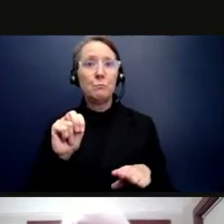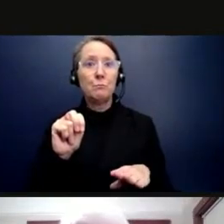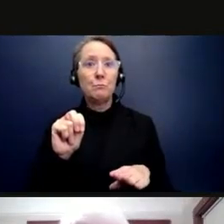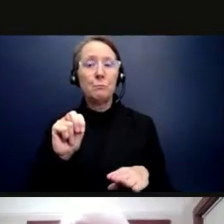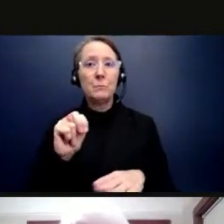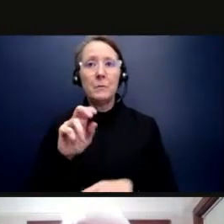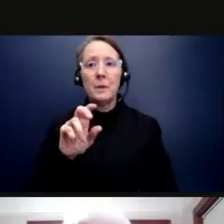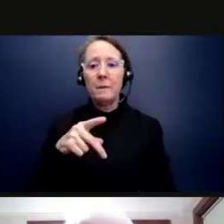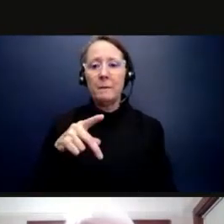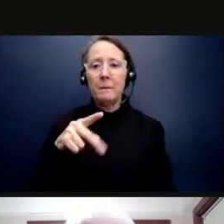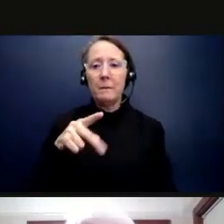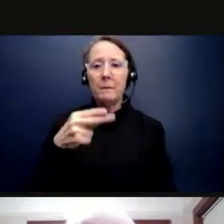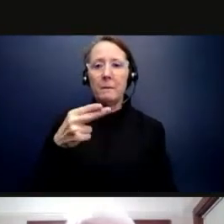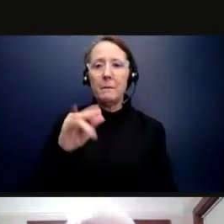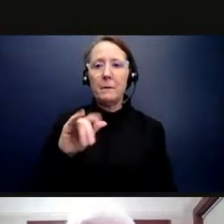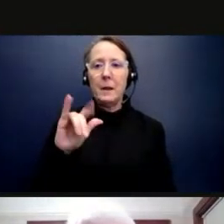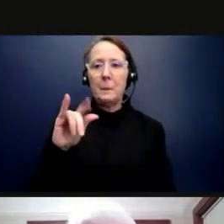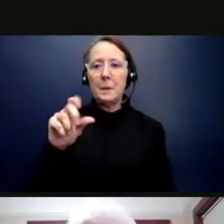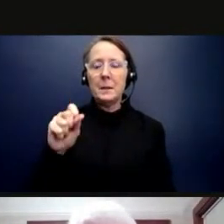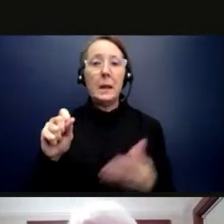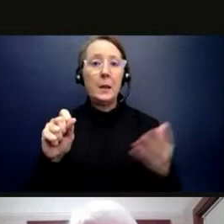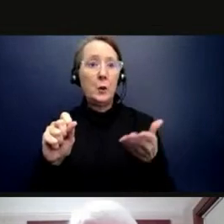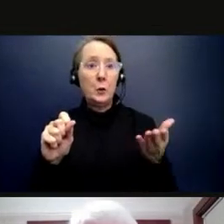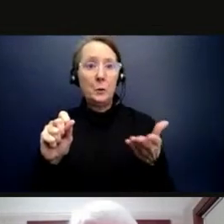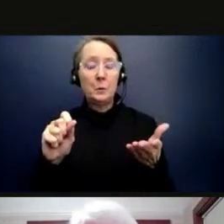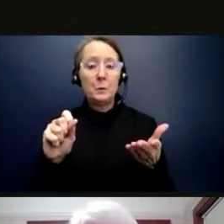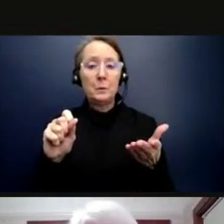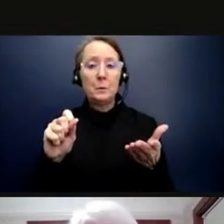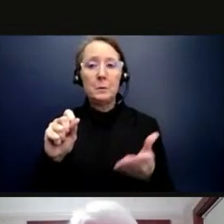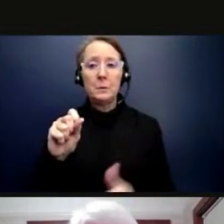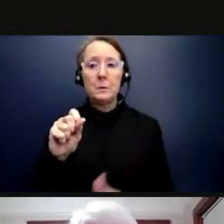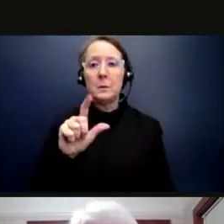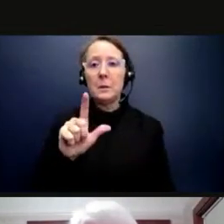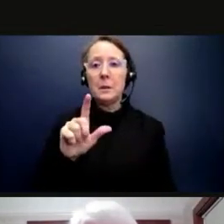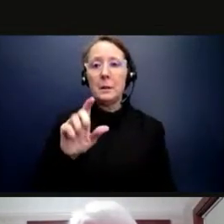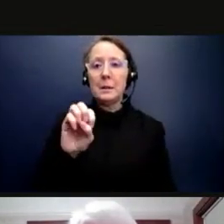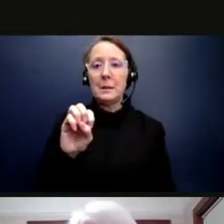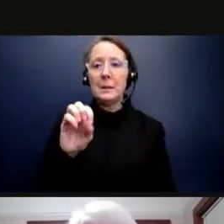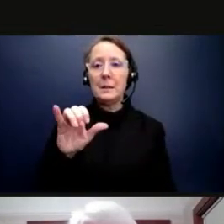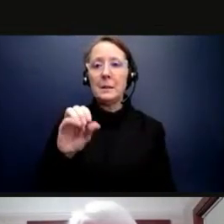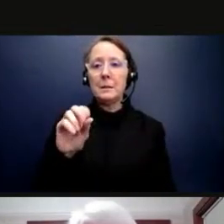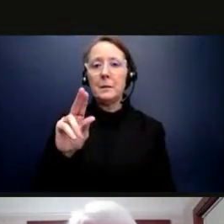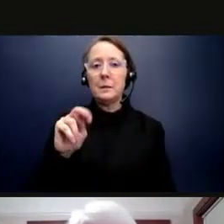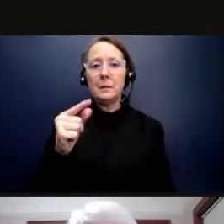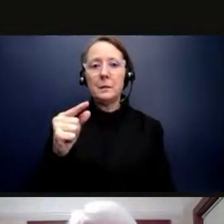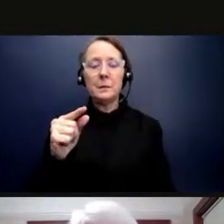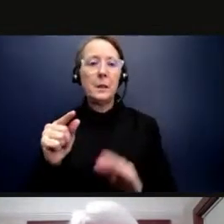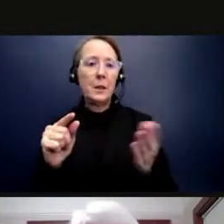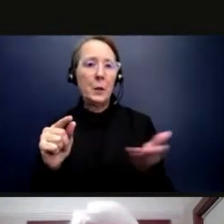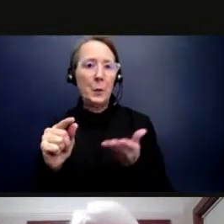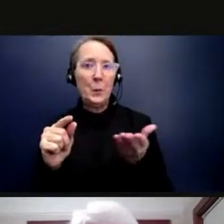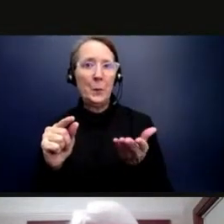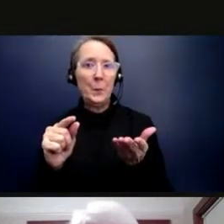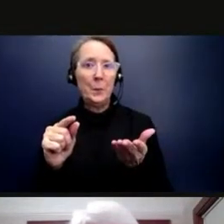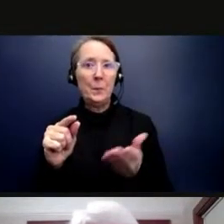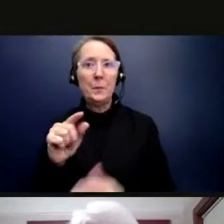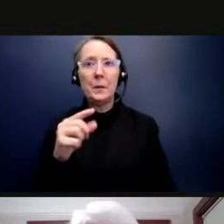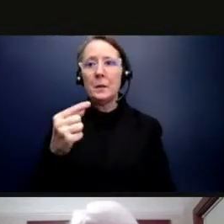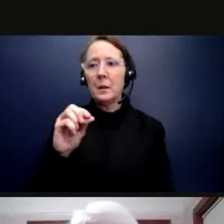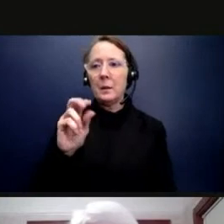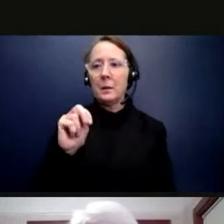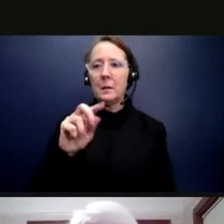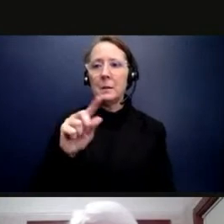Councillor Phillips? Here. Councillor Leung? Here. Councillor